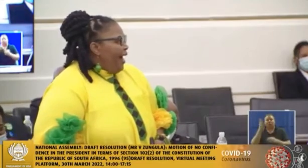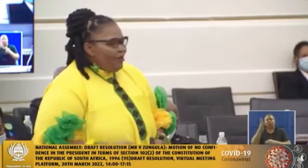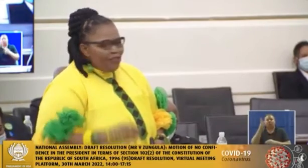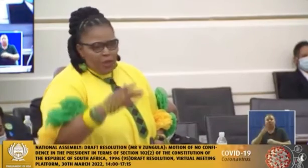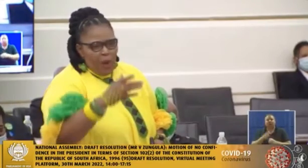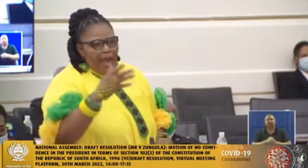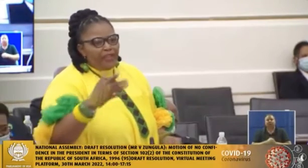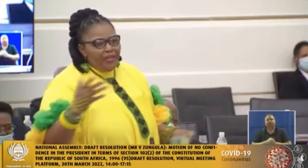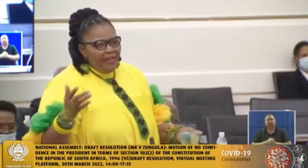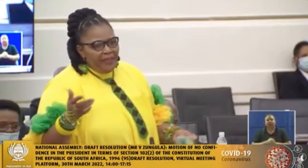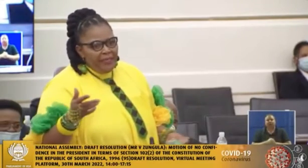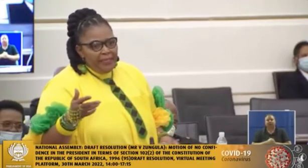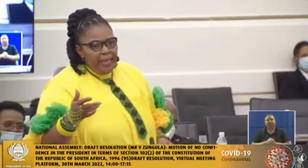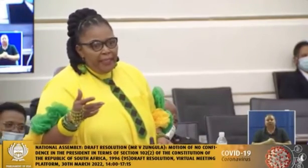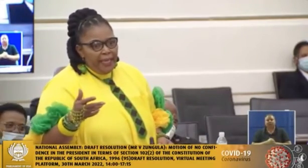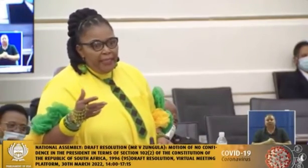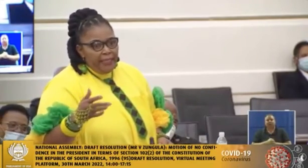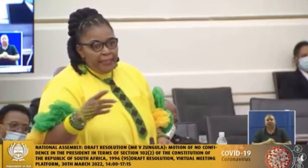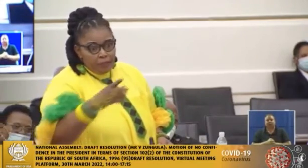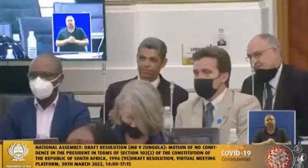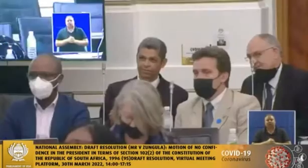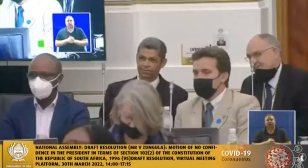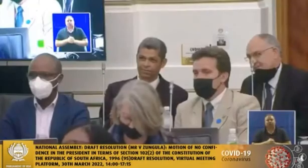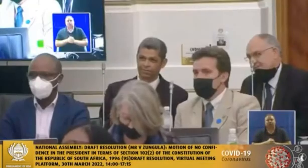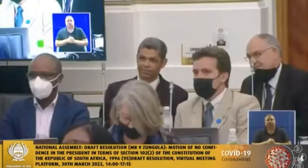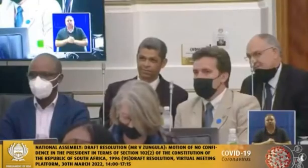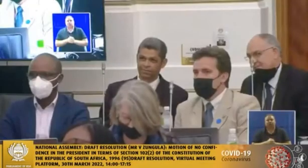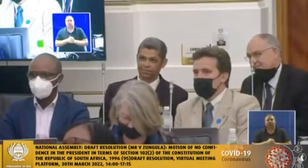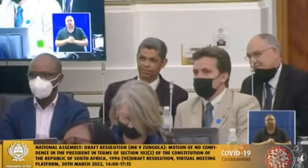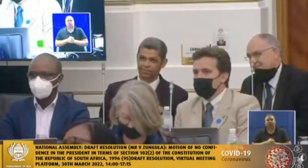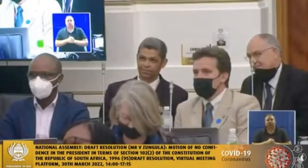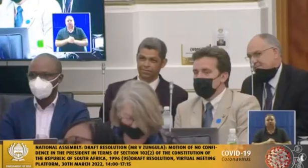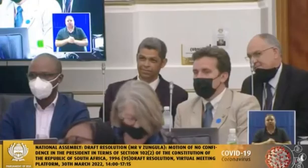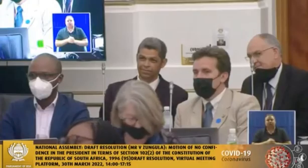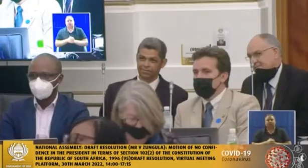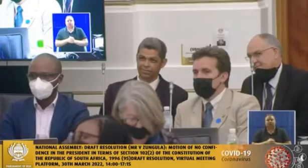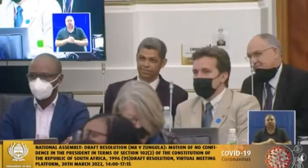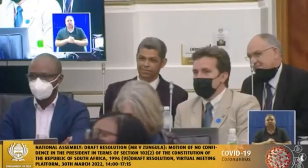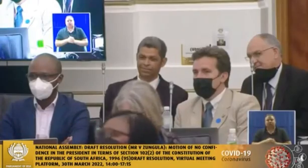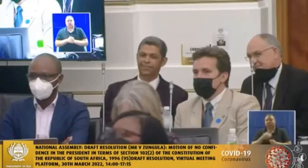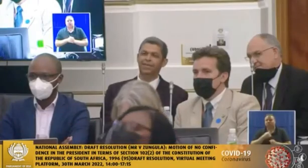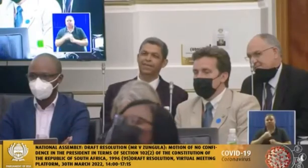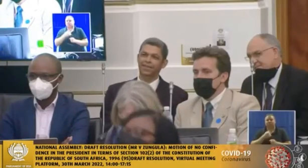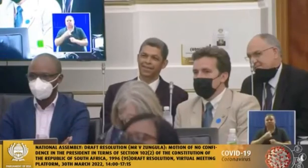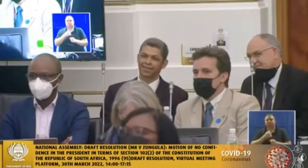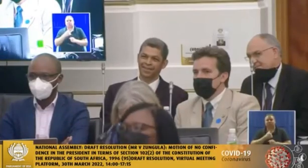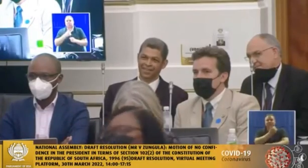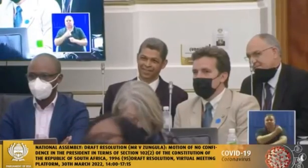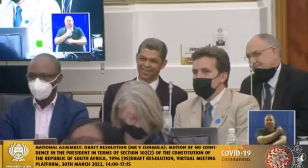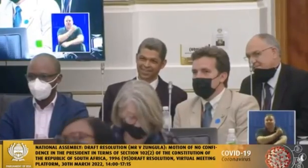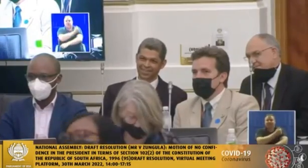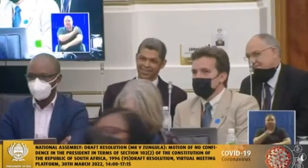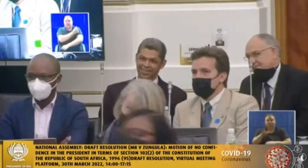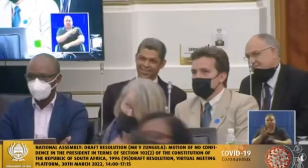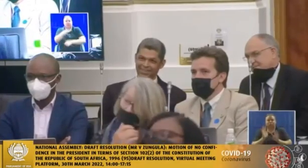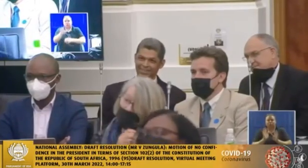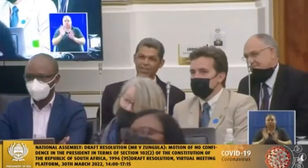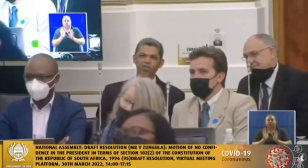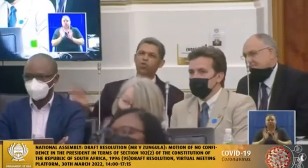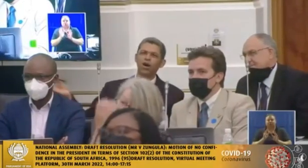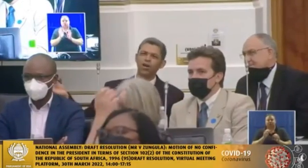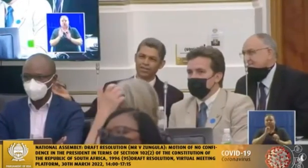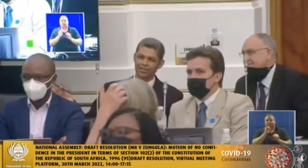I withdraw. I don't have any need to vaccinate you. I will will never vaccinate you, let alone